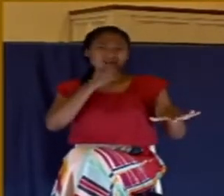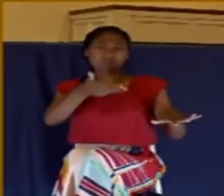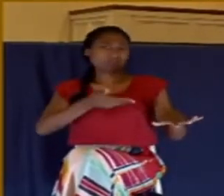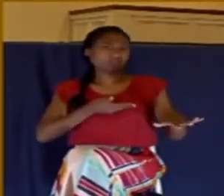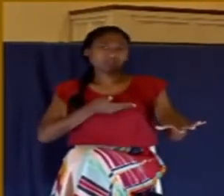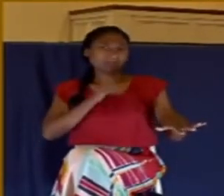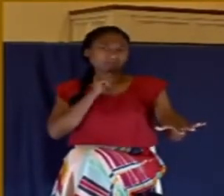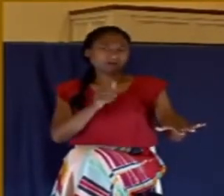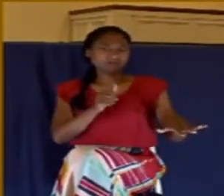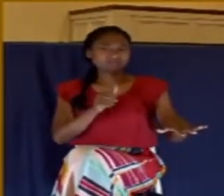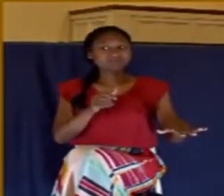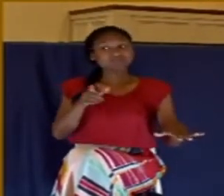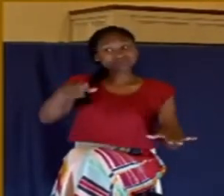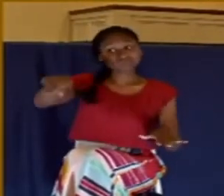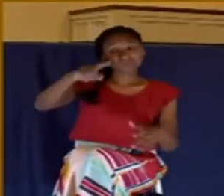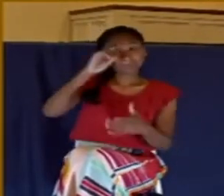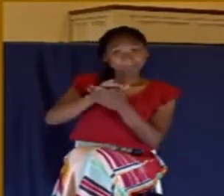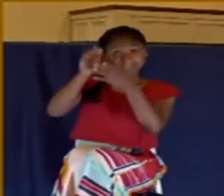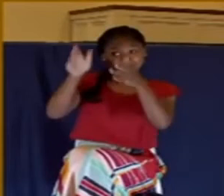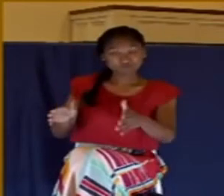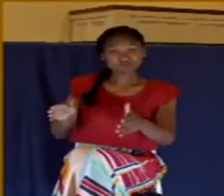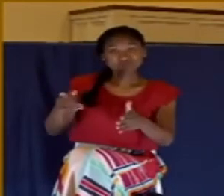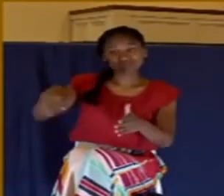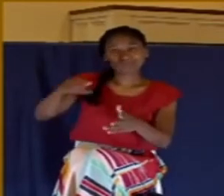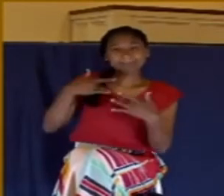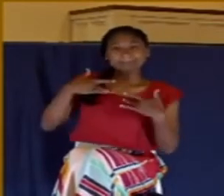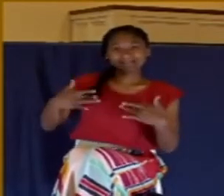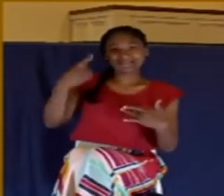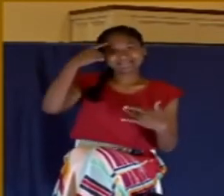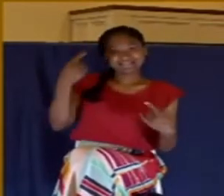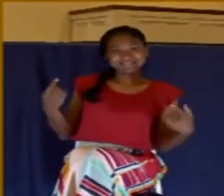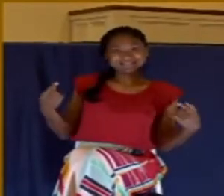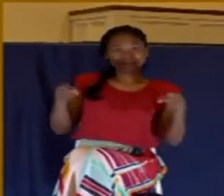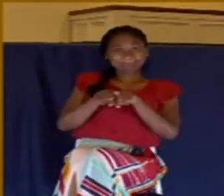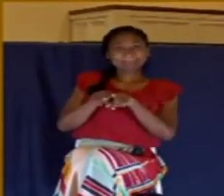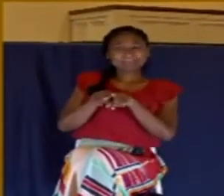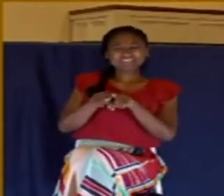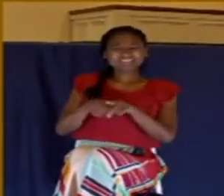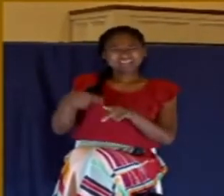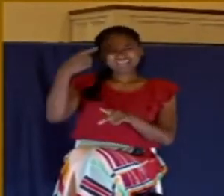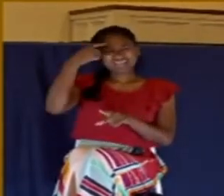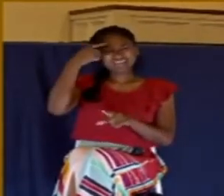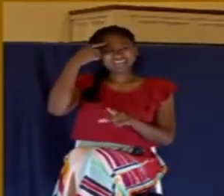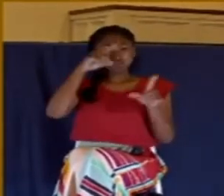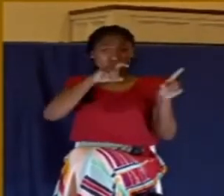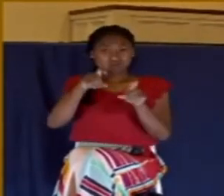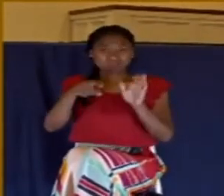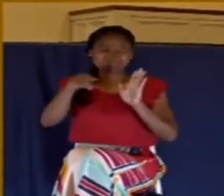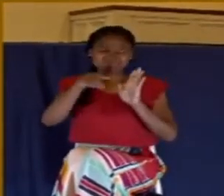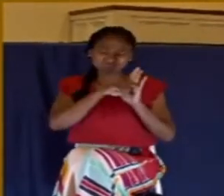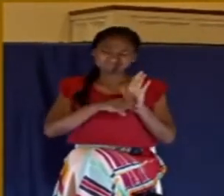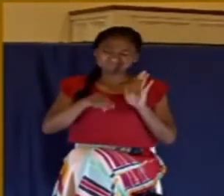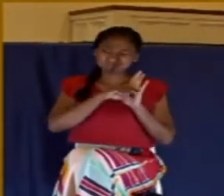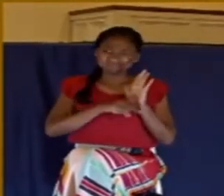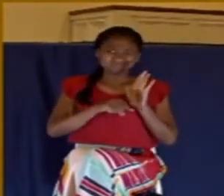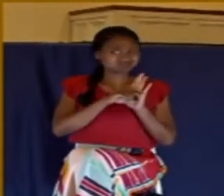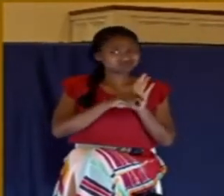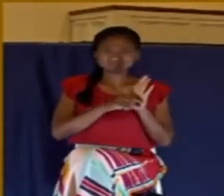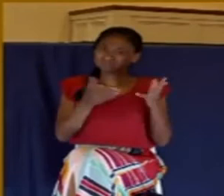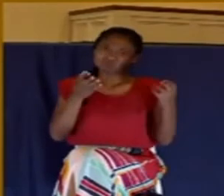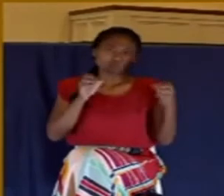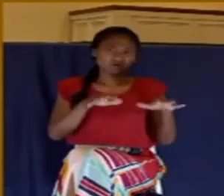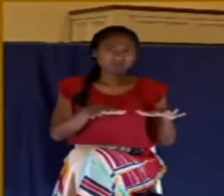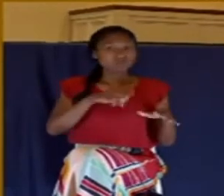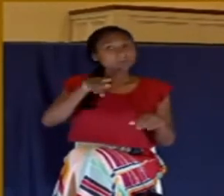the believers that Peter was writing to. They were looking at their trials in a very negative light. And what Peter's trying to do in this passage is to change